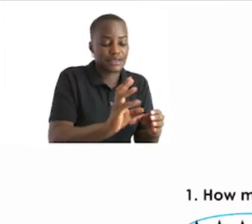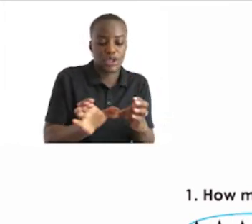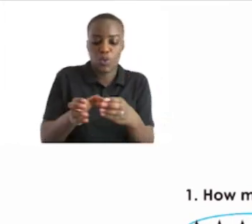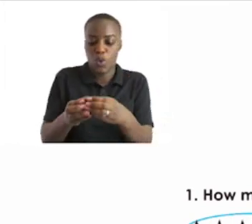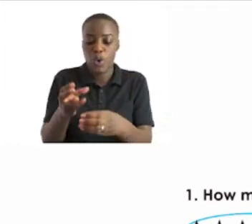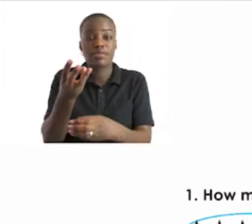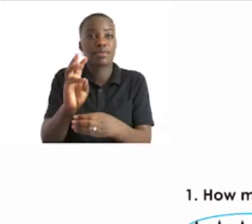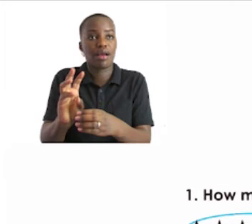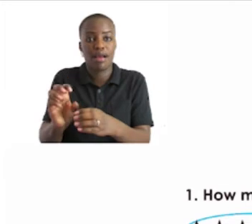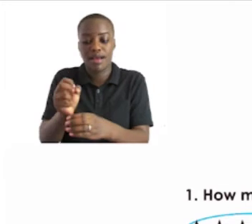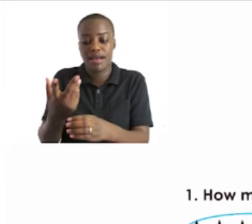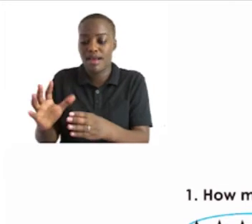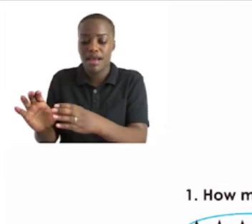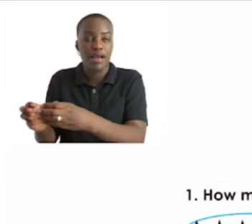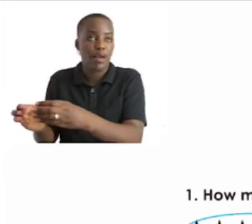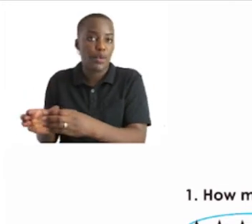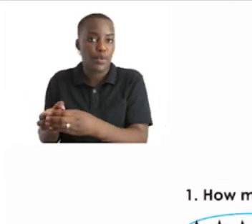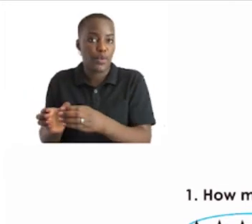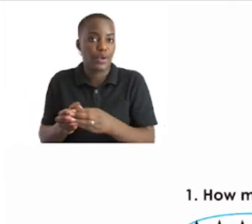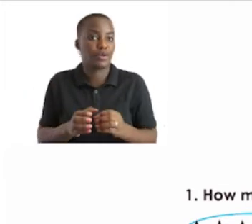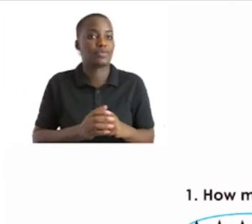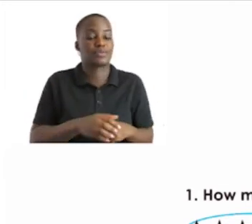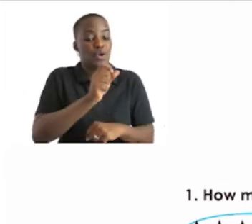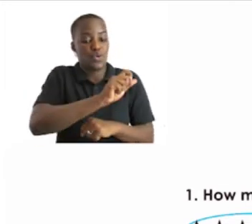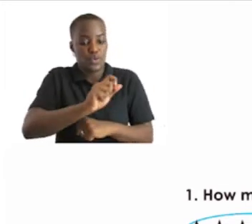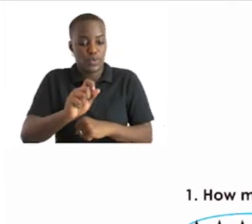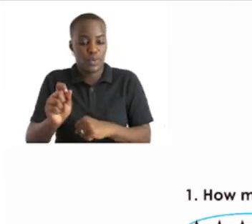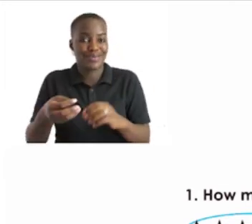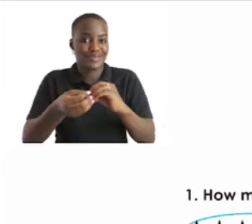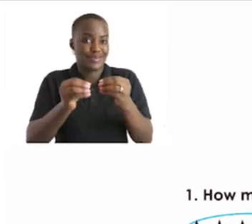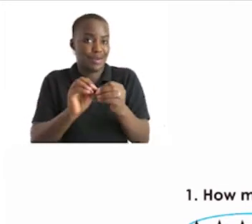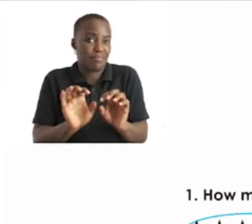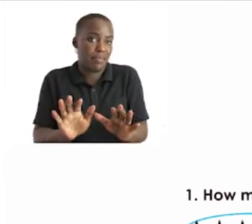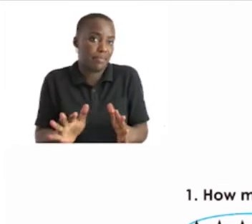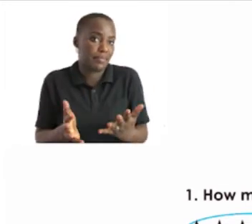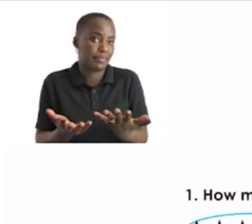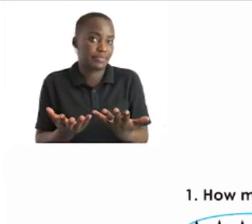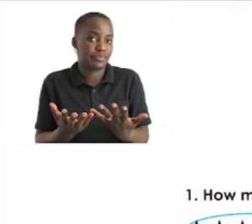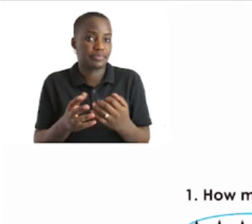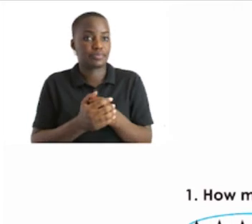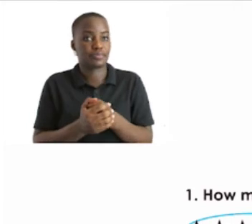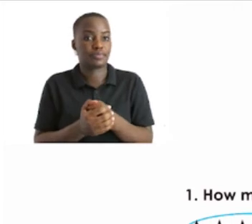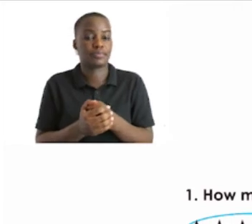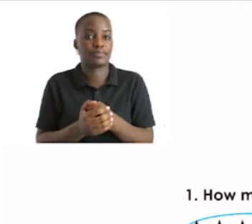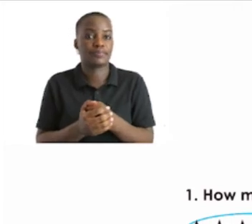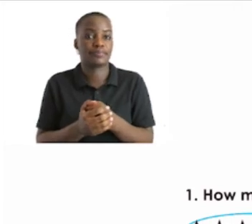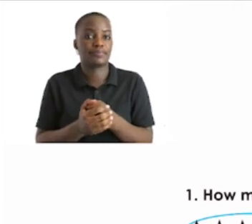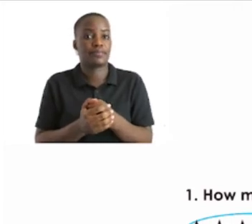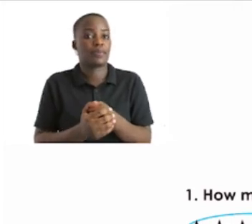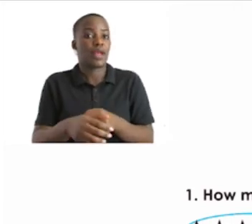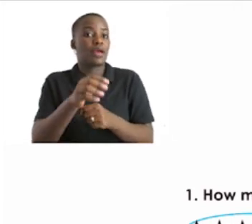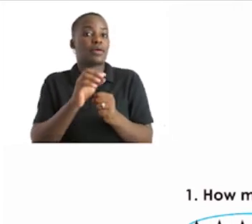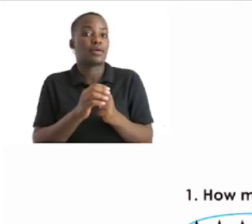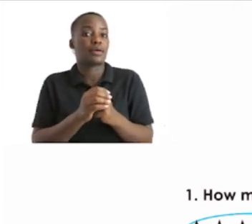we are now going to put that in a division equation. So we start with the things that we were counting.